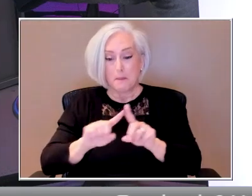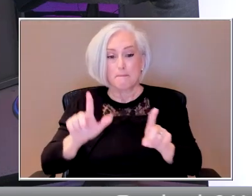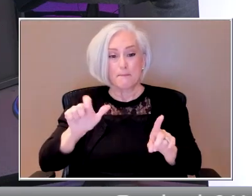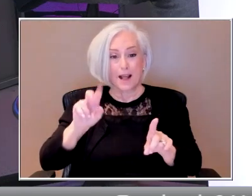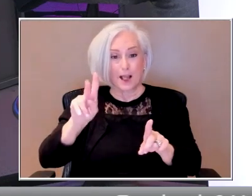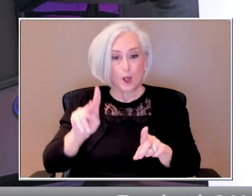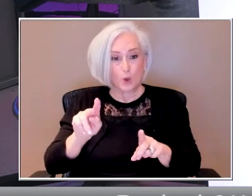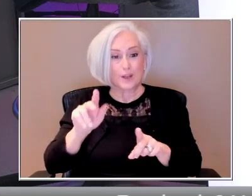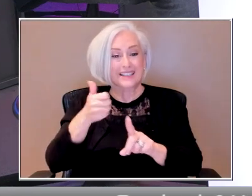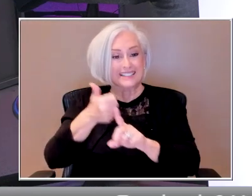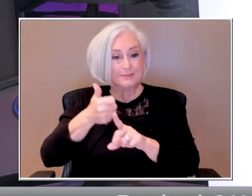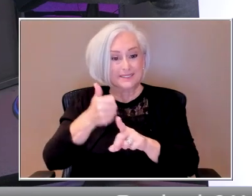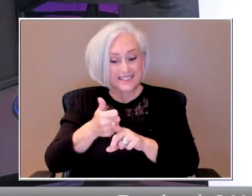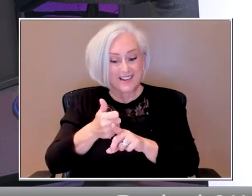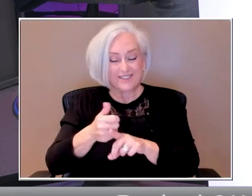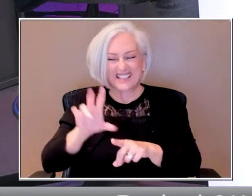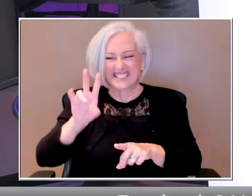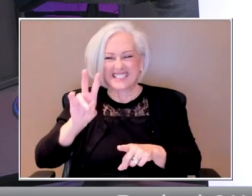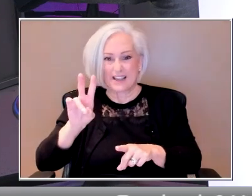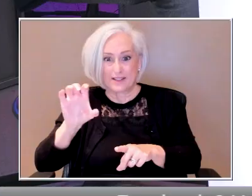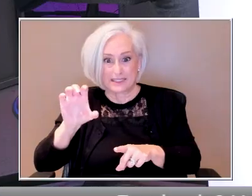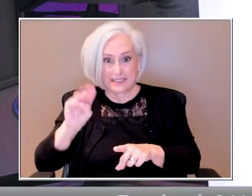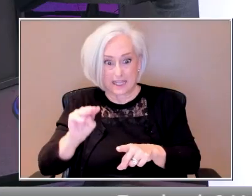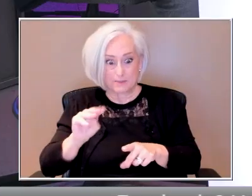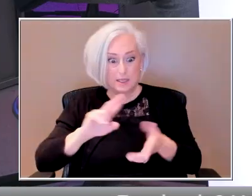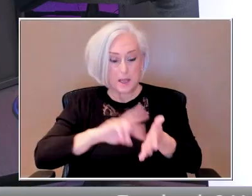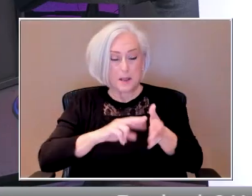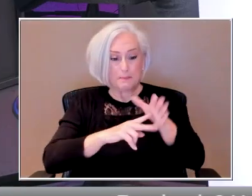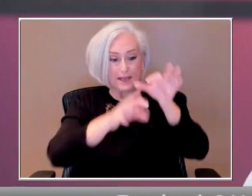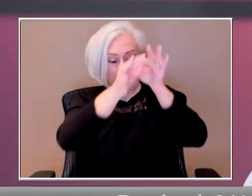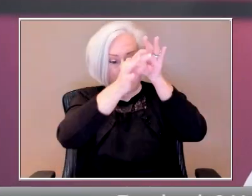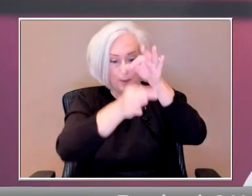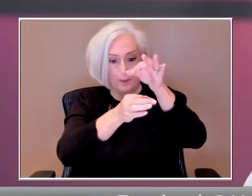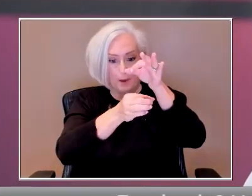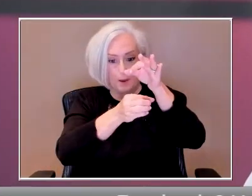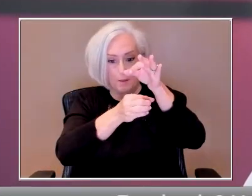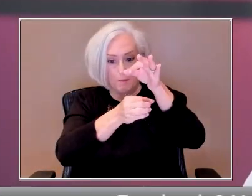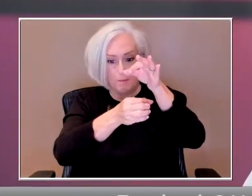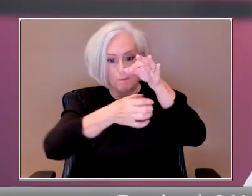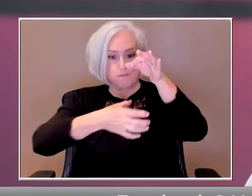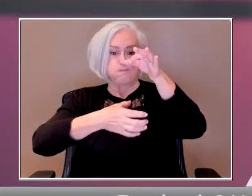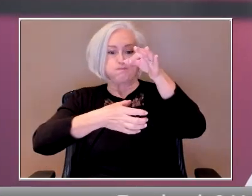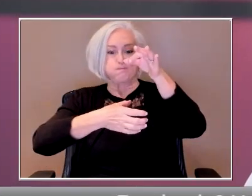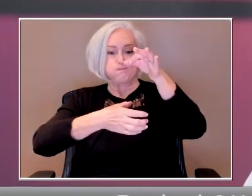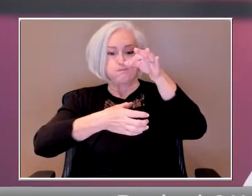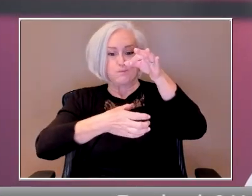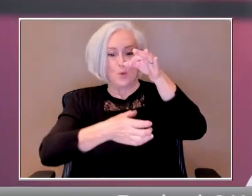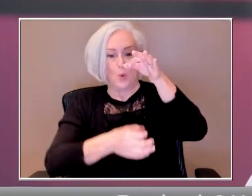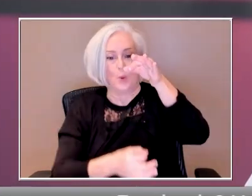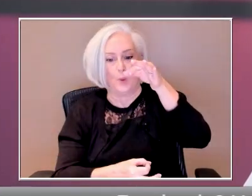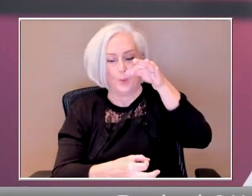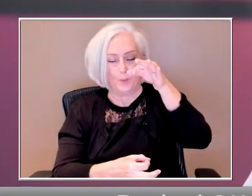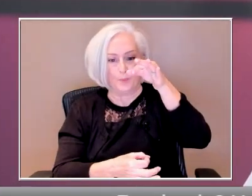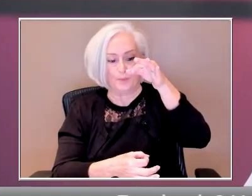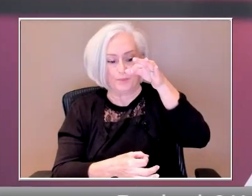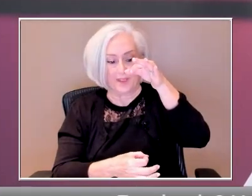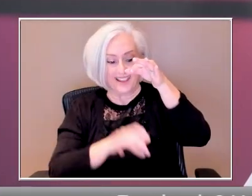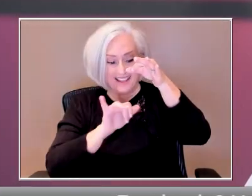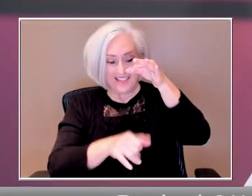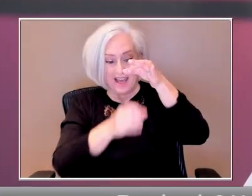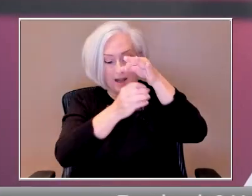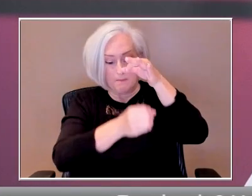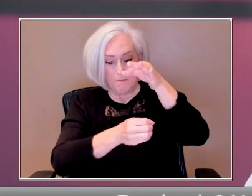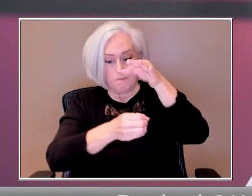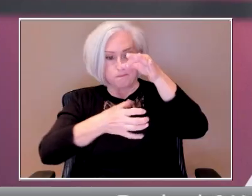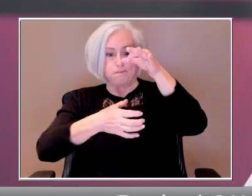risk of tearing? Rupturing? Yeah, so the risk of dissection or rupture, which is a life-threatening emergency